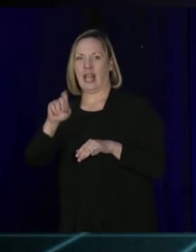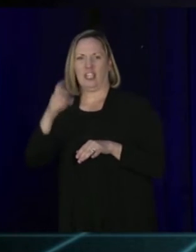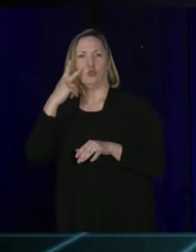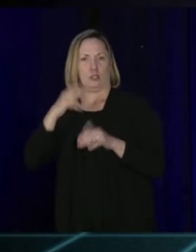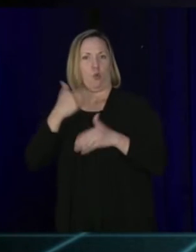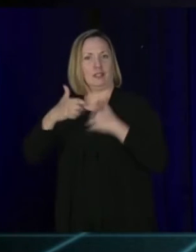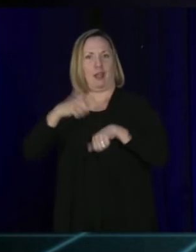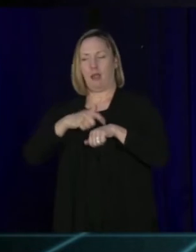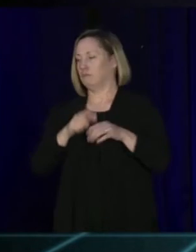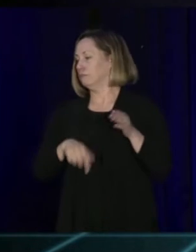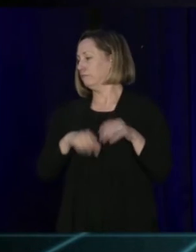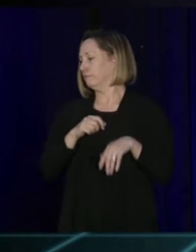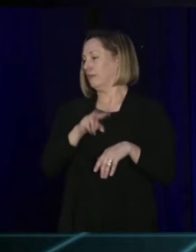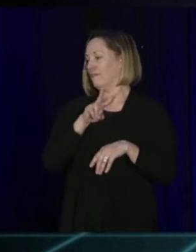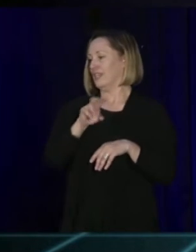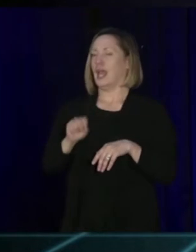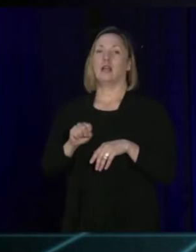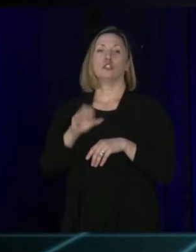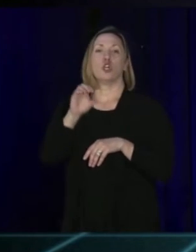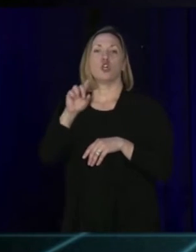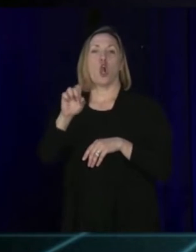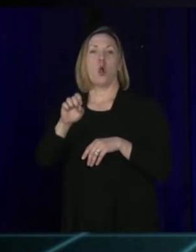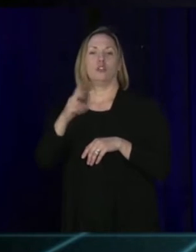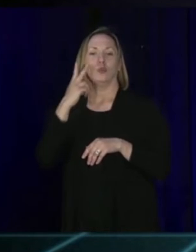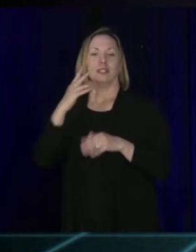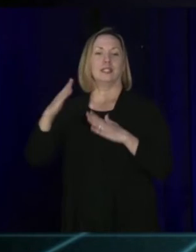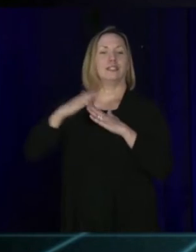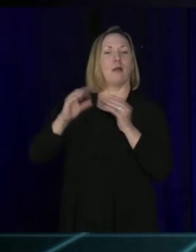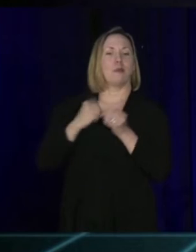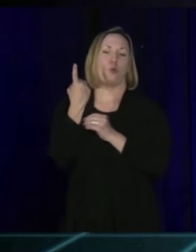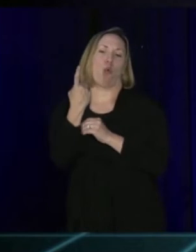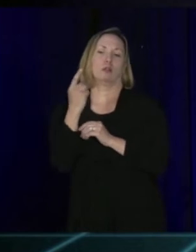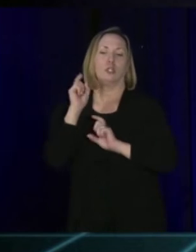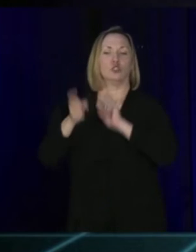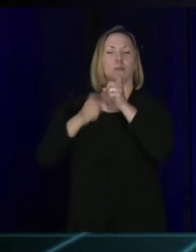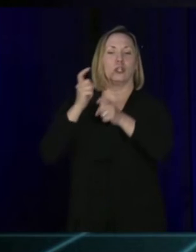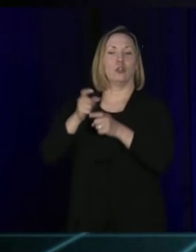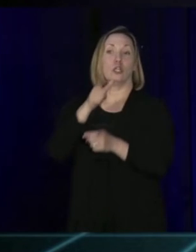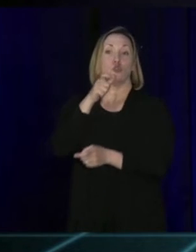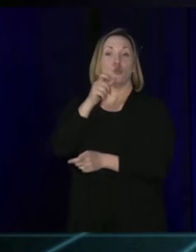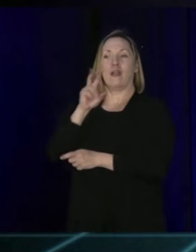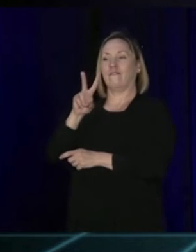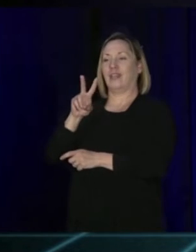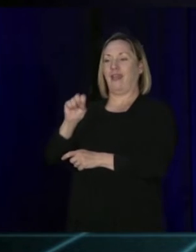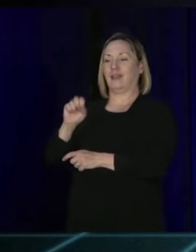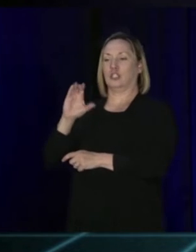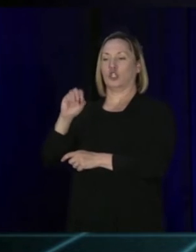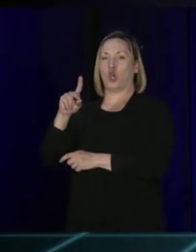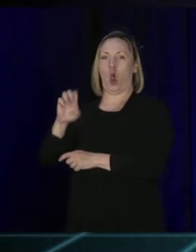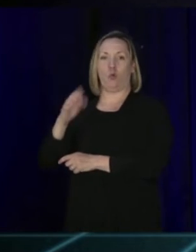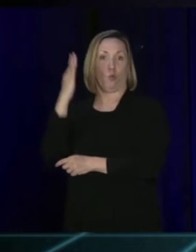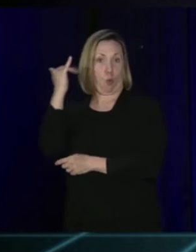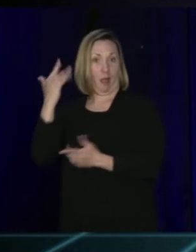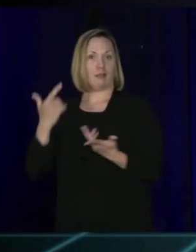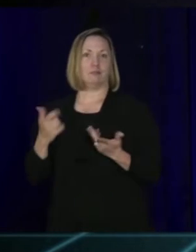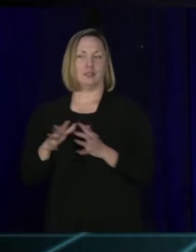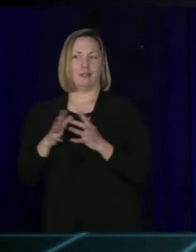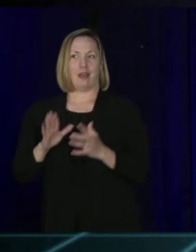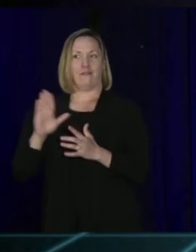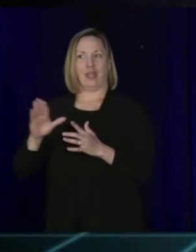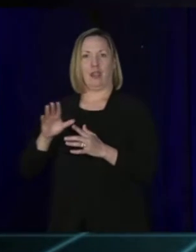the #1 first-time contributor project by far, is VS Code. And the reason for that is like a lot of their